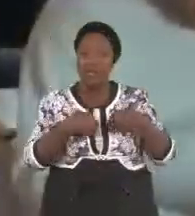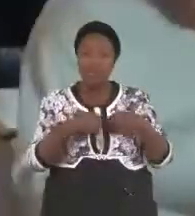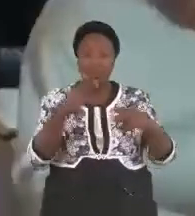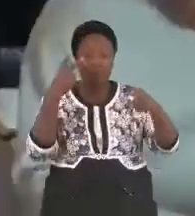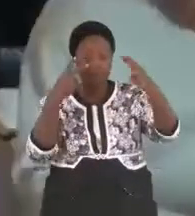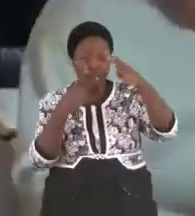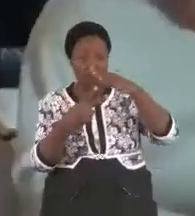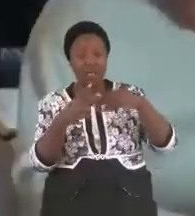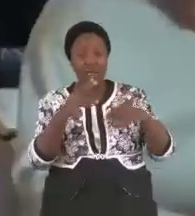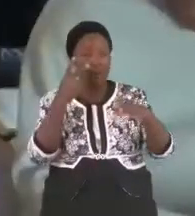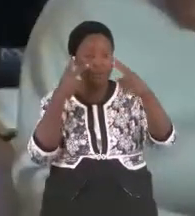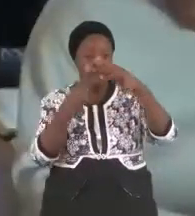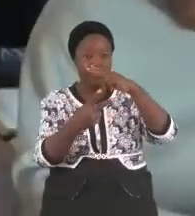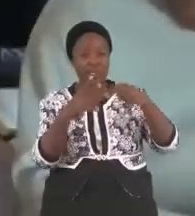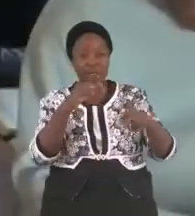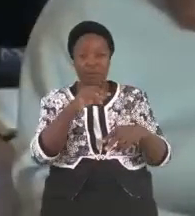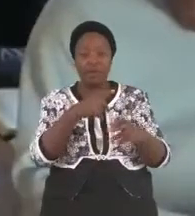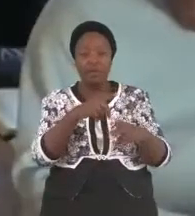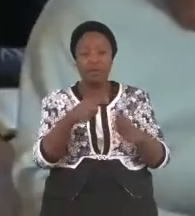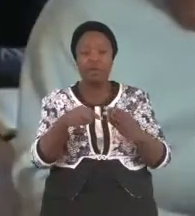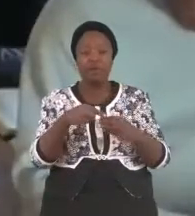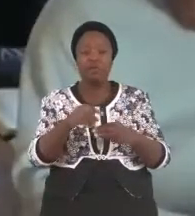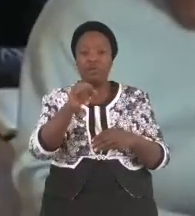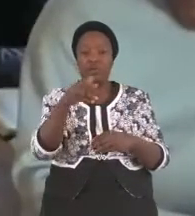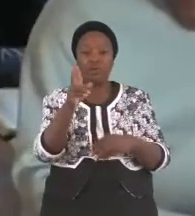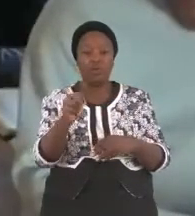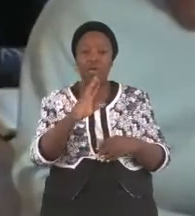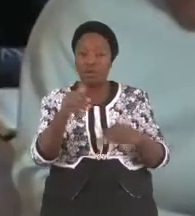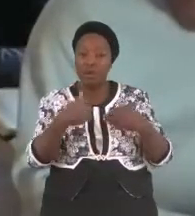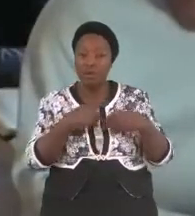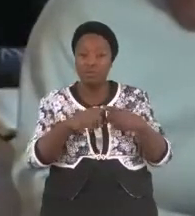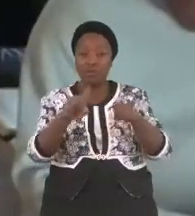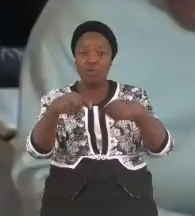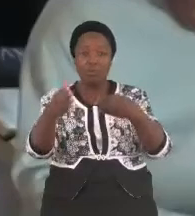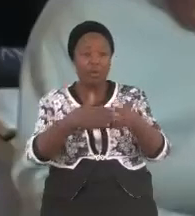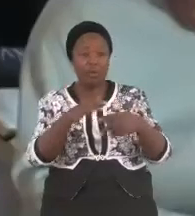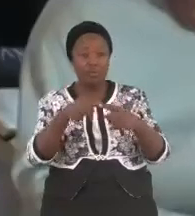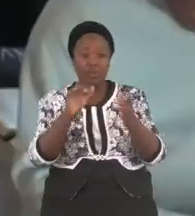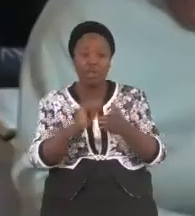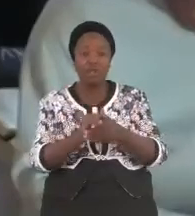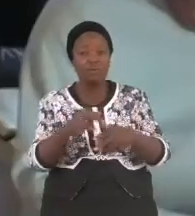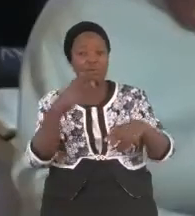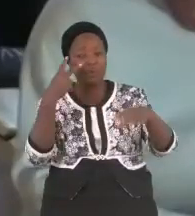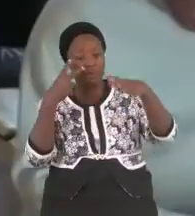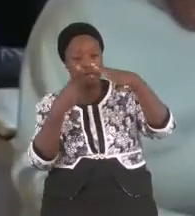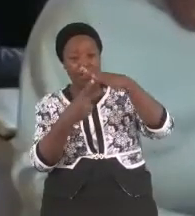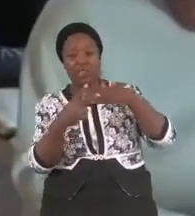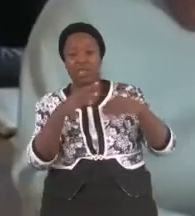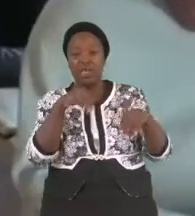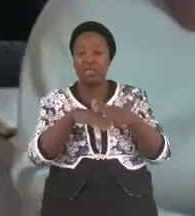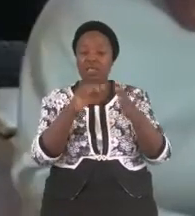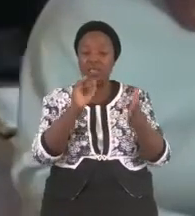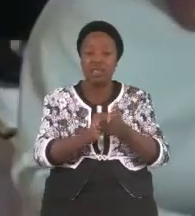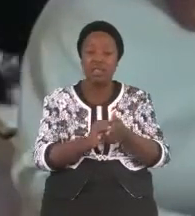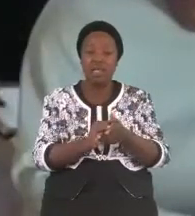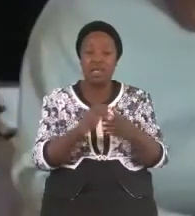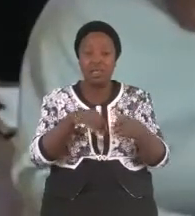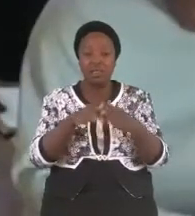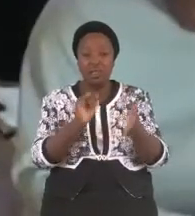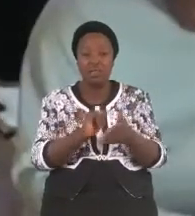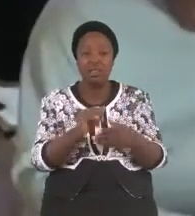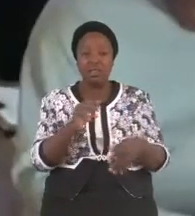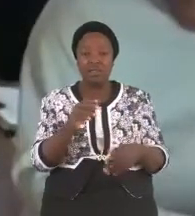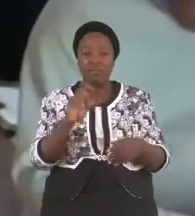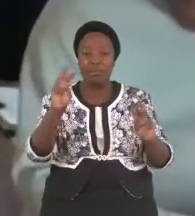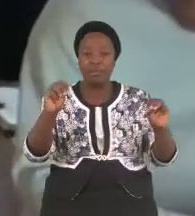need to go back to the prophecy in the Old Testament. Malachi also prophesied about John.